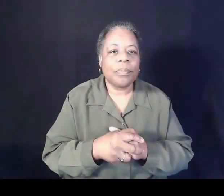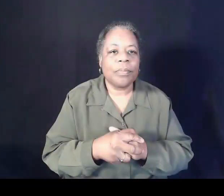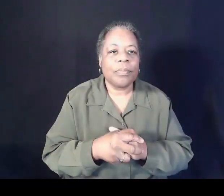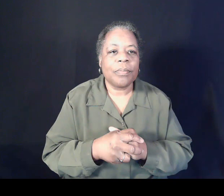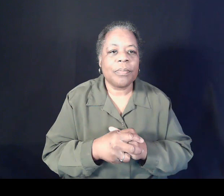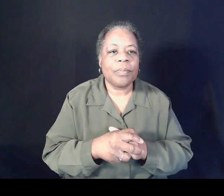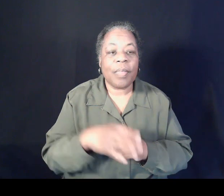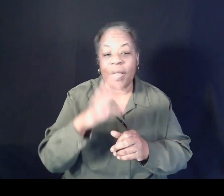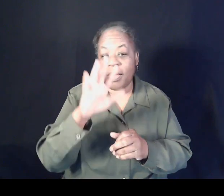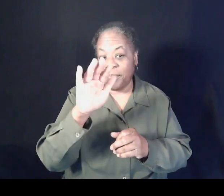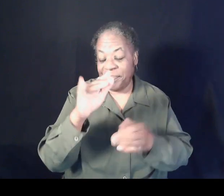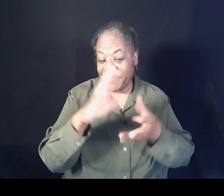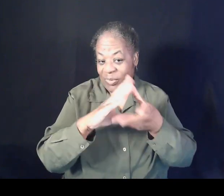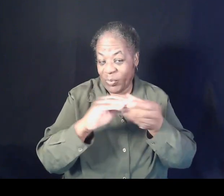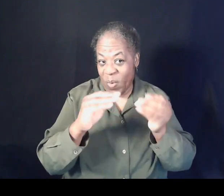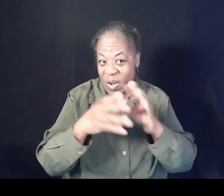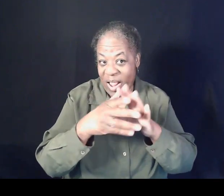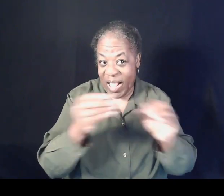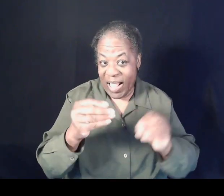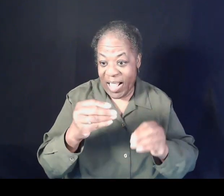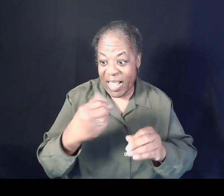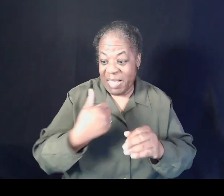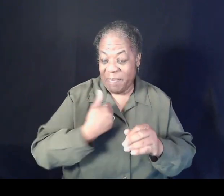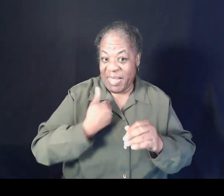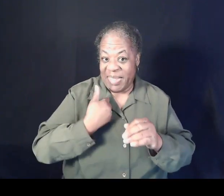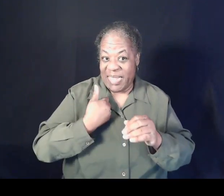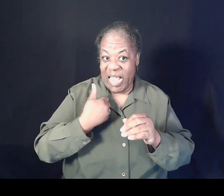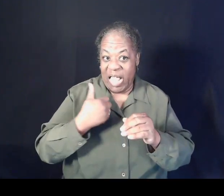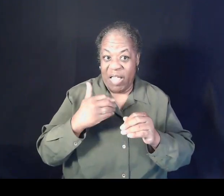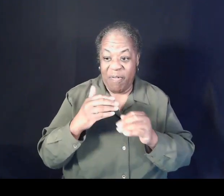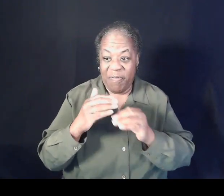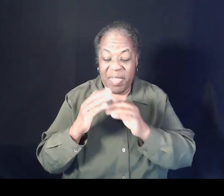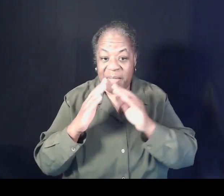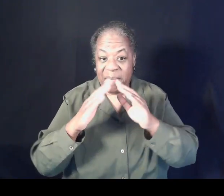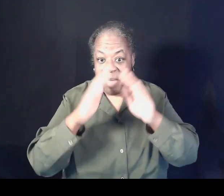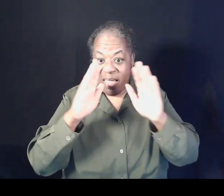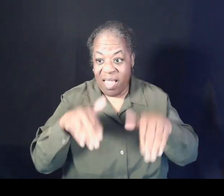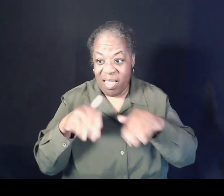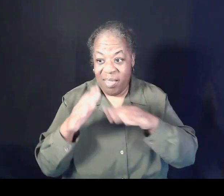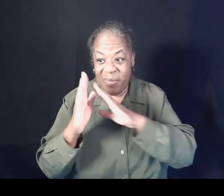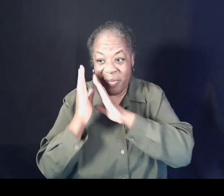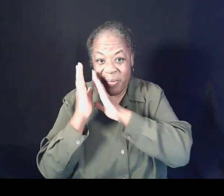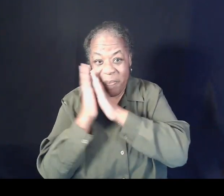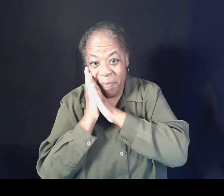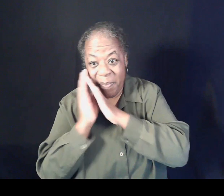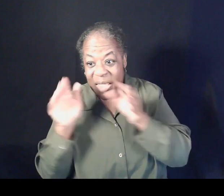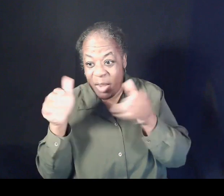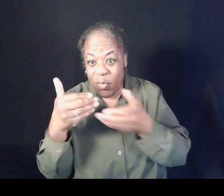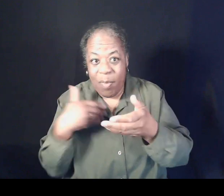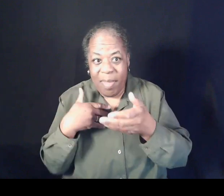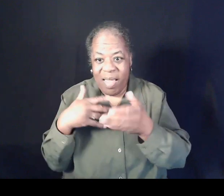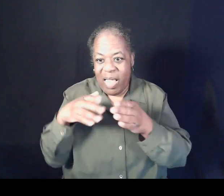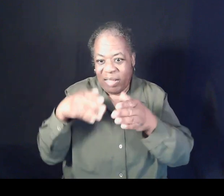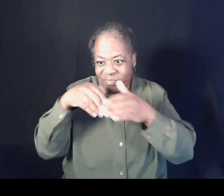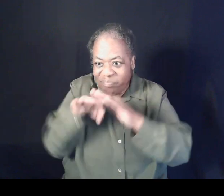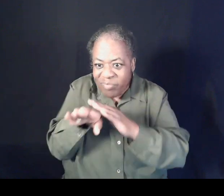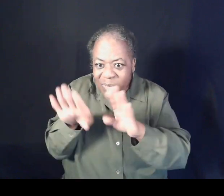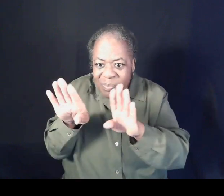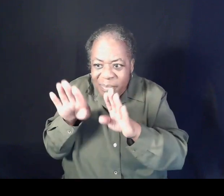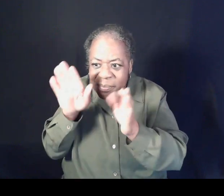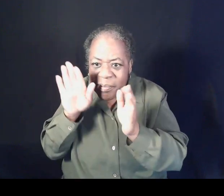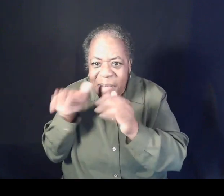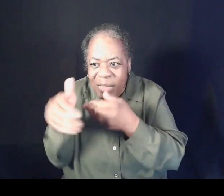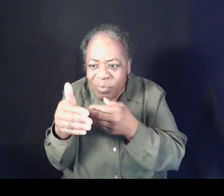I want to tell you about the time that I locked myself in the bedroom of my townhouse as these two guys were trying to break in. They were